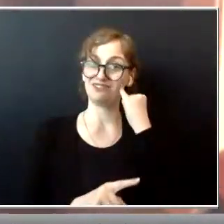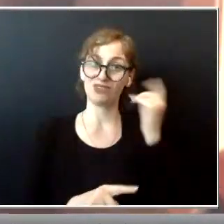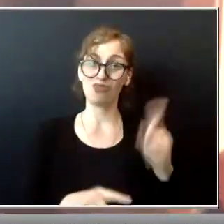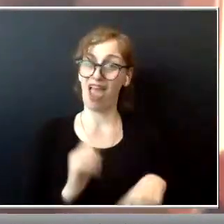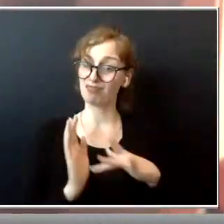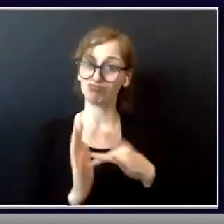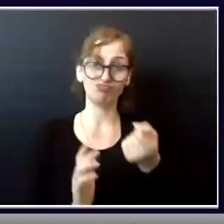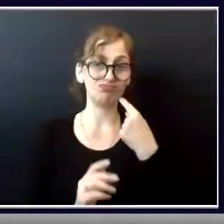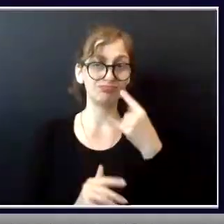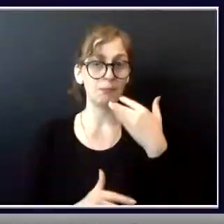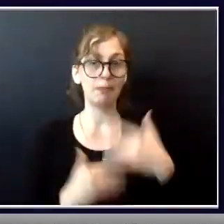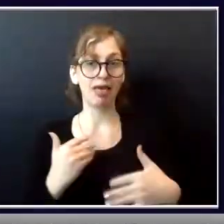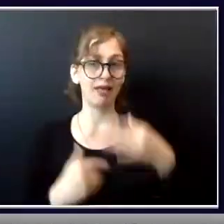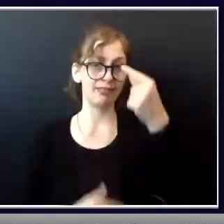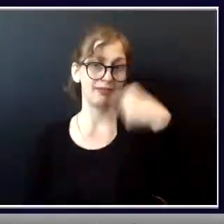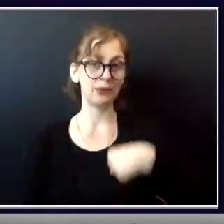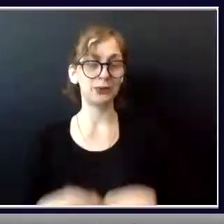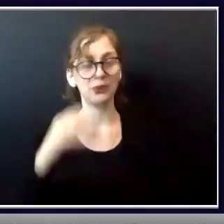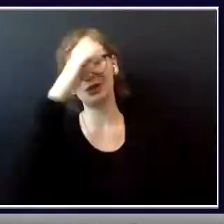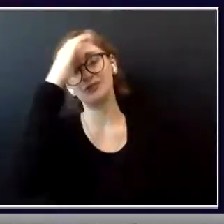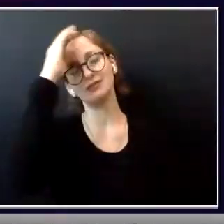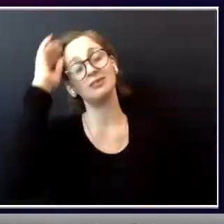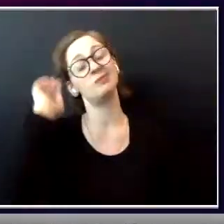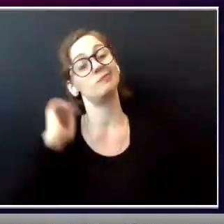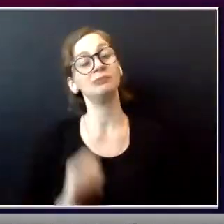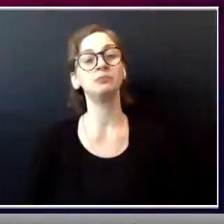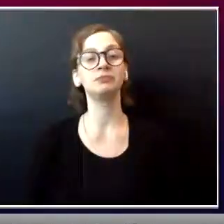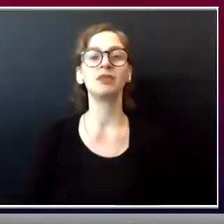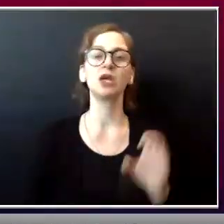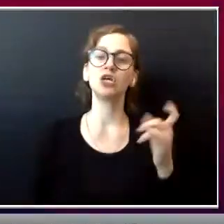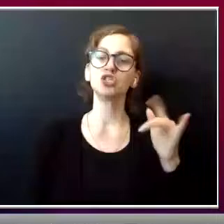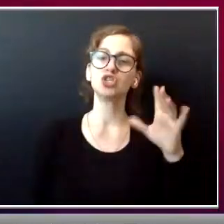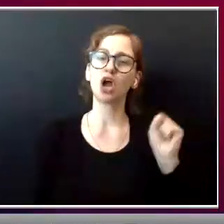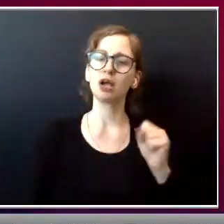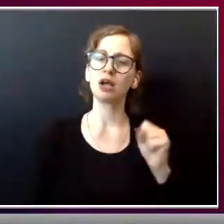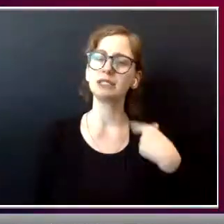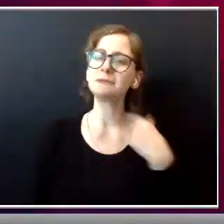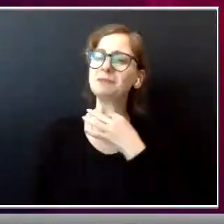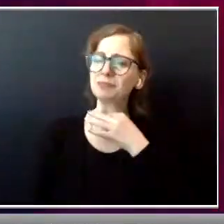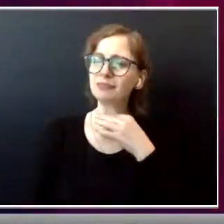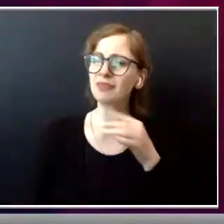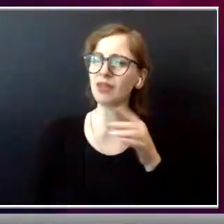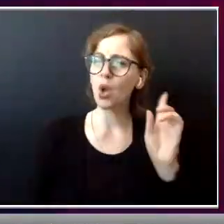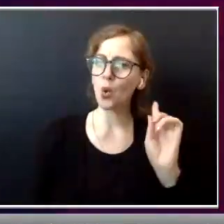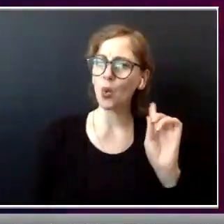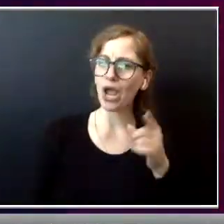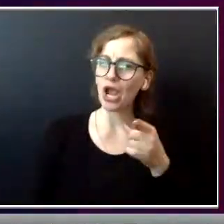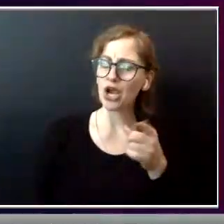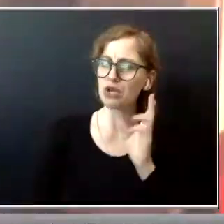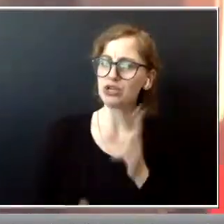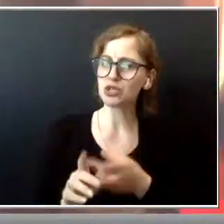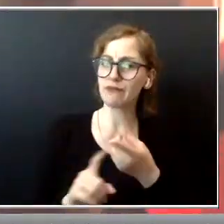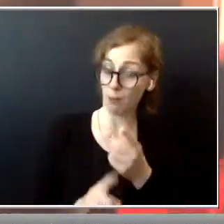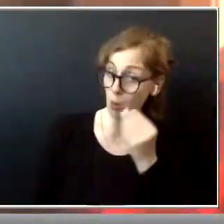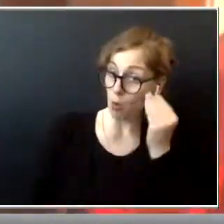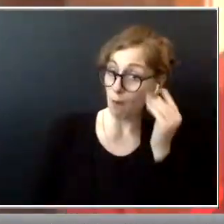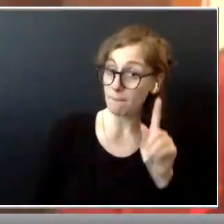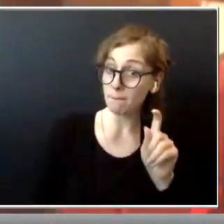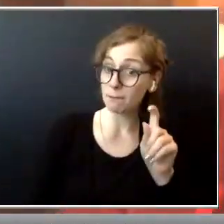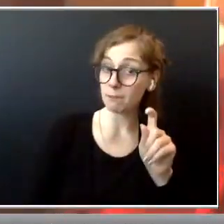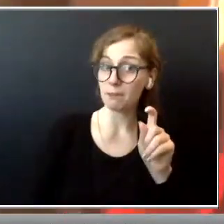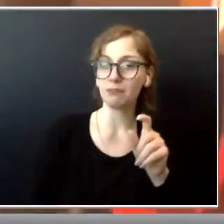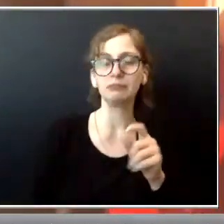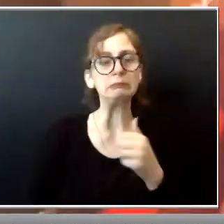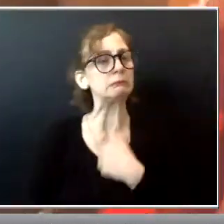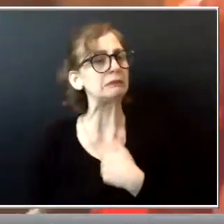thinners. Blood thinners. And Charles, I should ask you, where are you joining us from? Are you joining us from your home? I'm sorry, I didn't hear